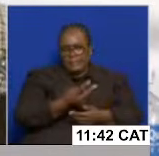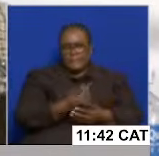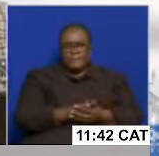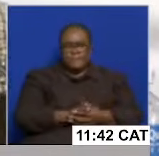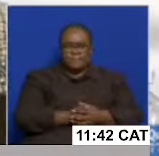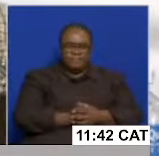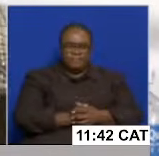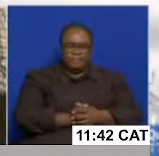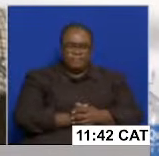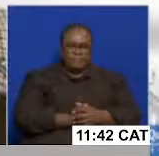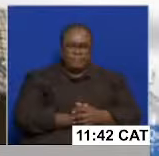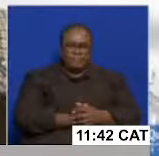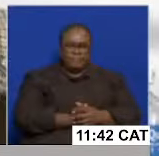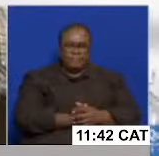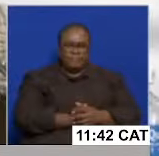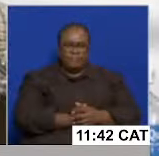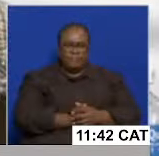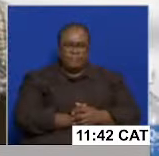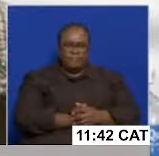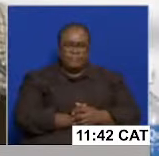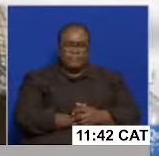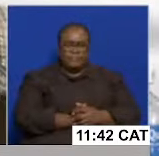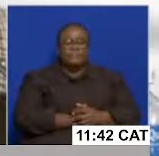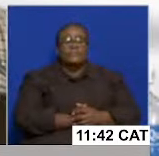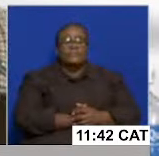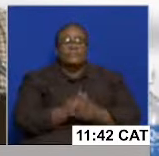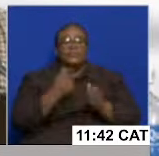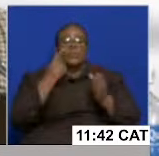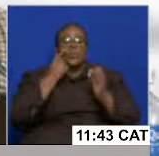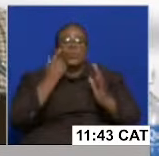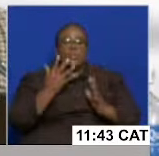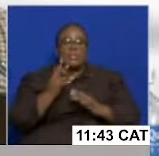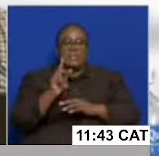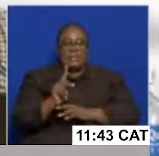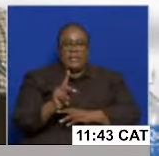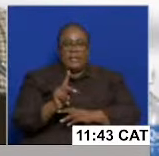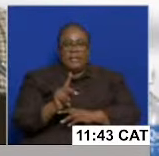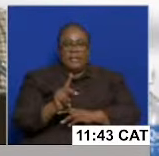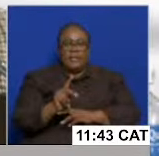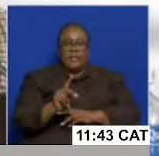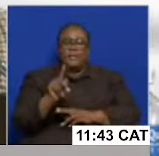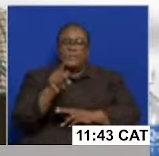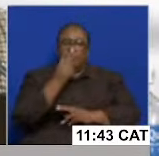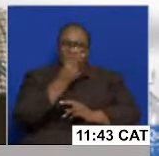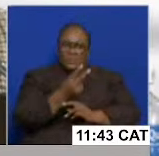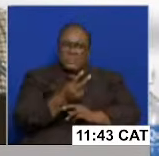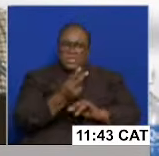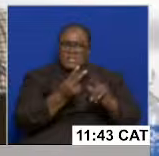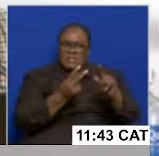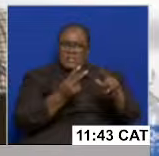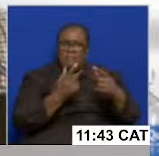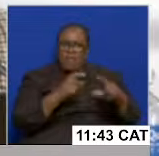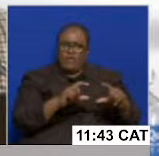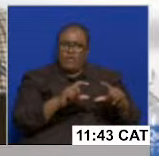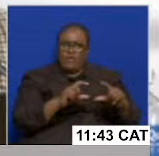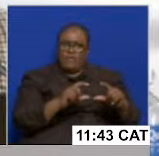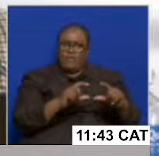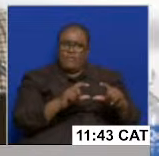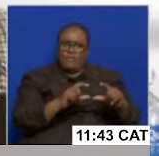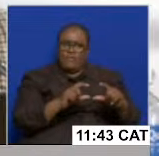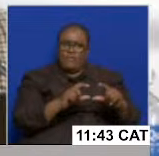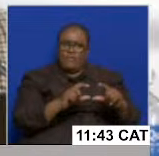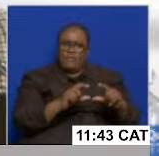So, witness K, you see from that paragraph that Mr.